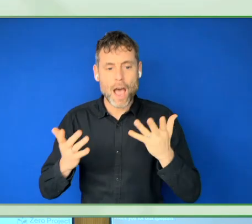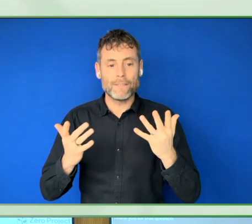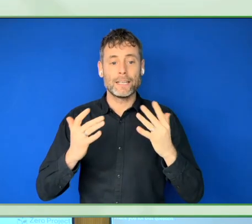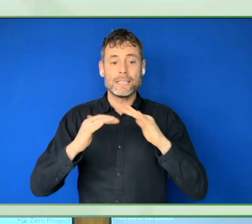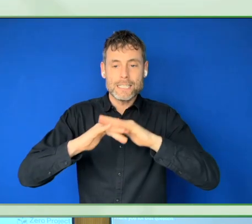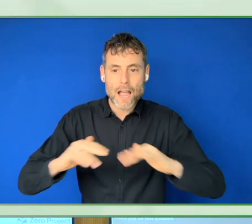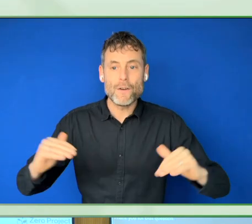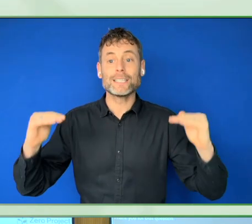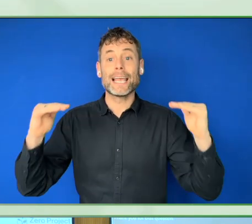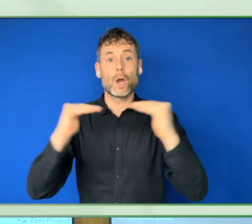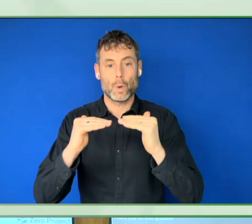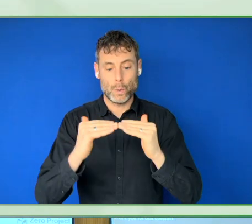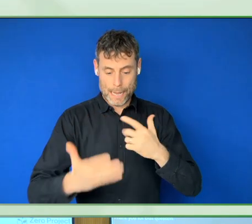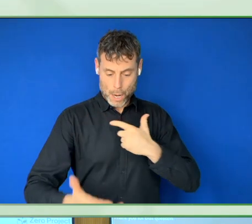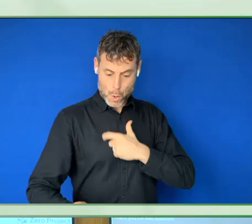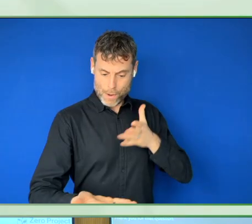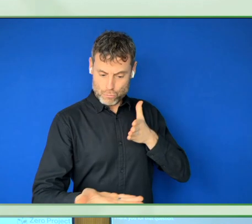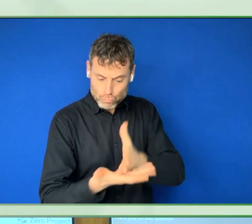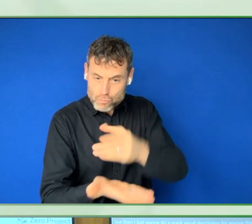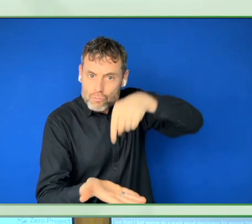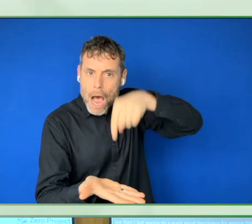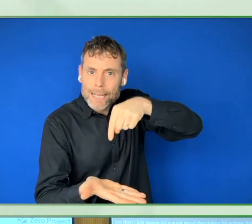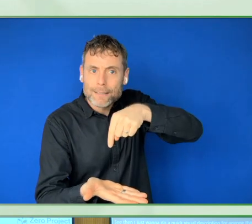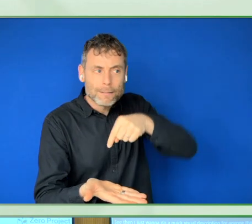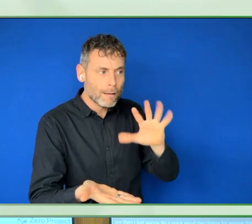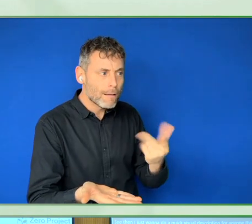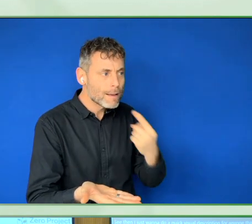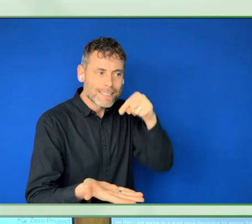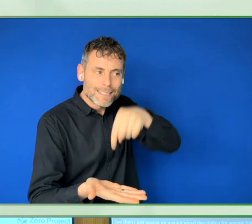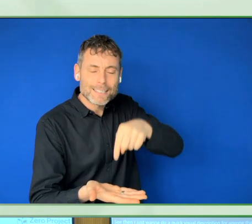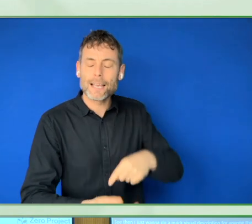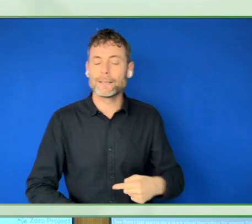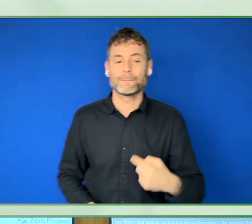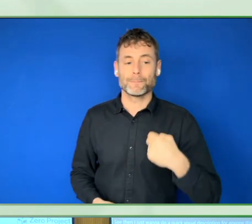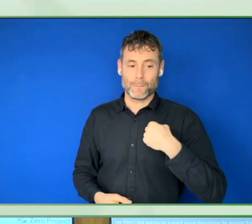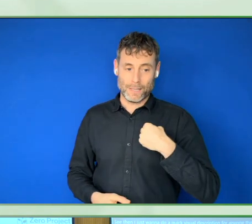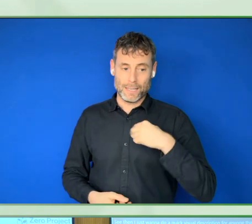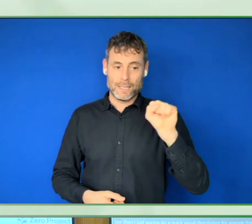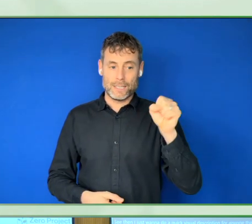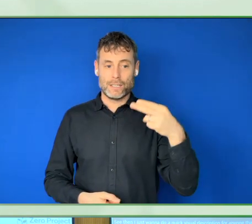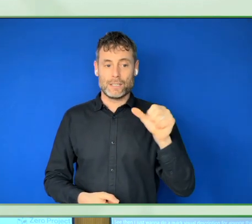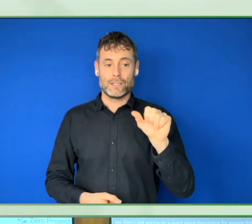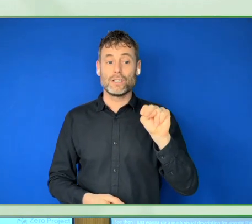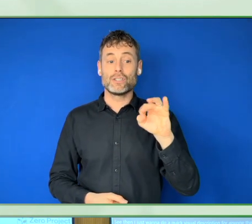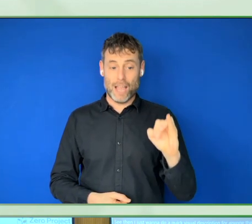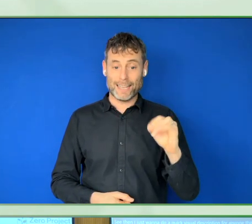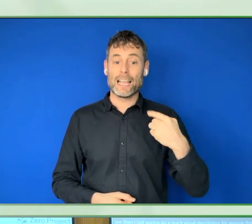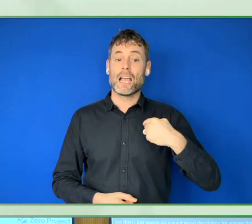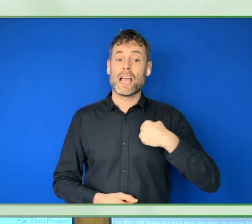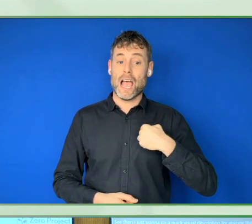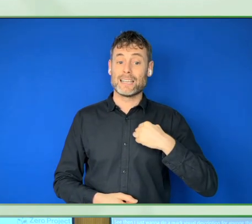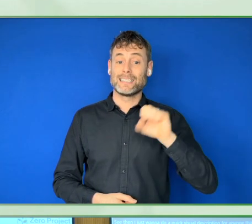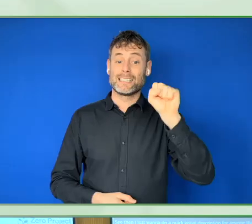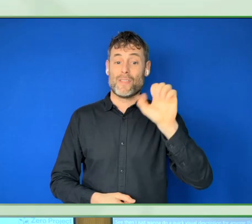a quick visual description for anyone that needs it. I'm Shani, a South Asian disabled woman. I am a South